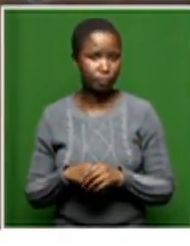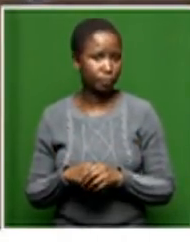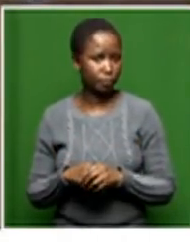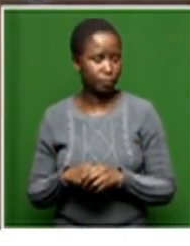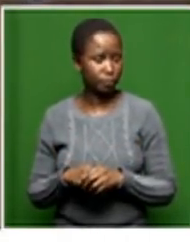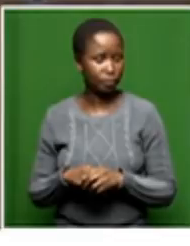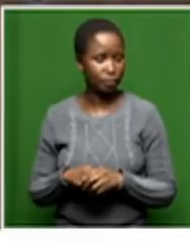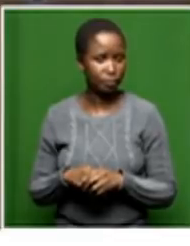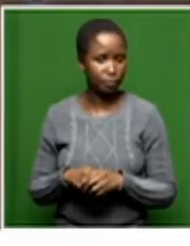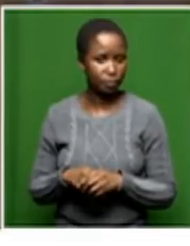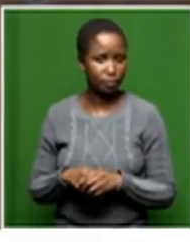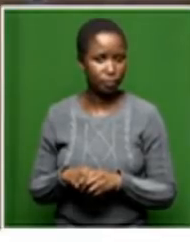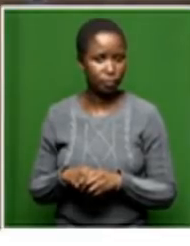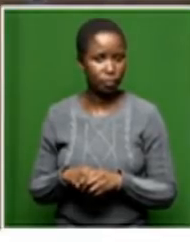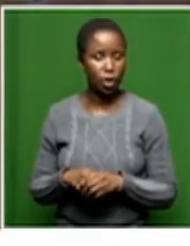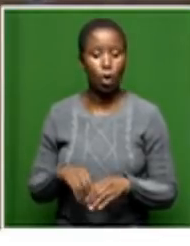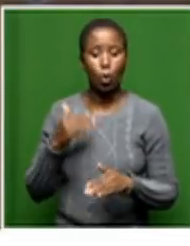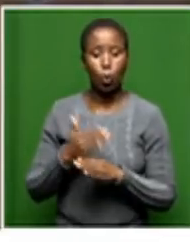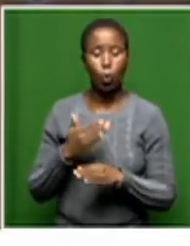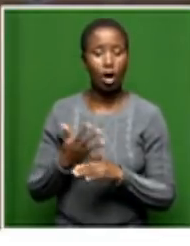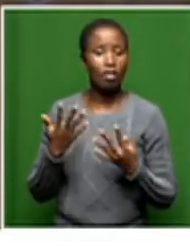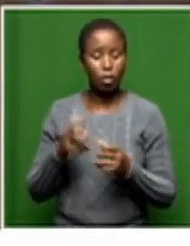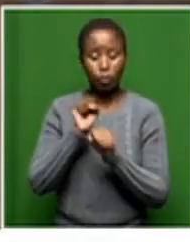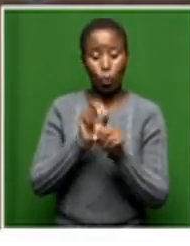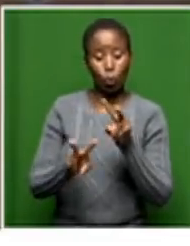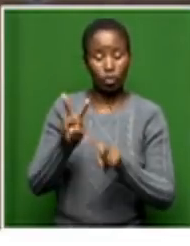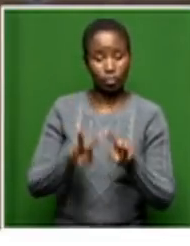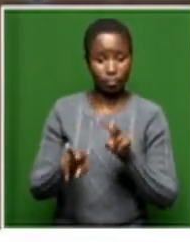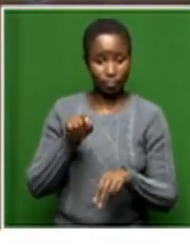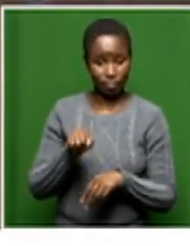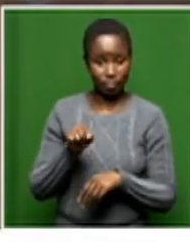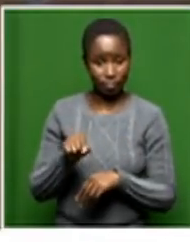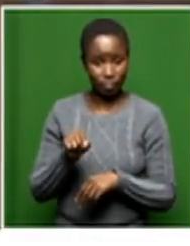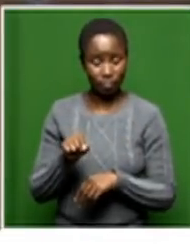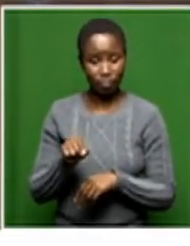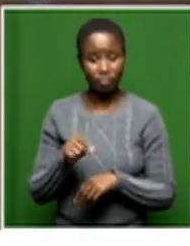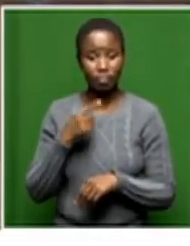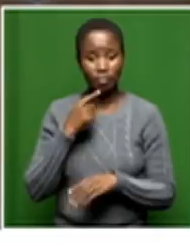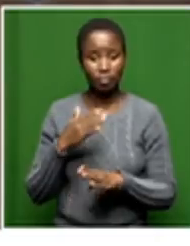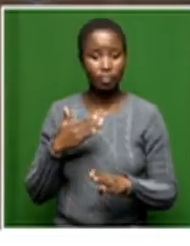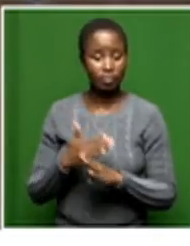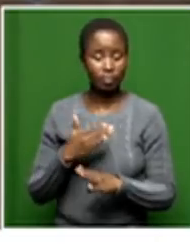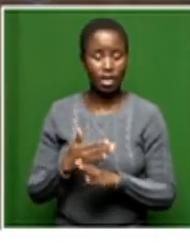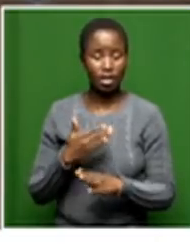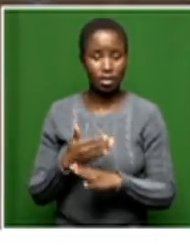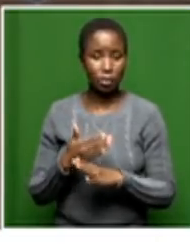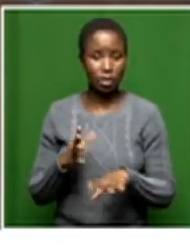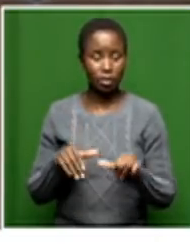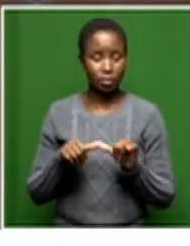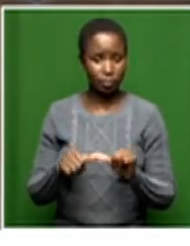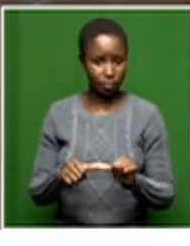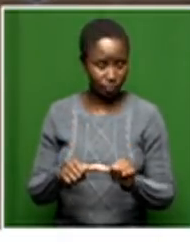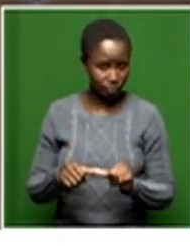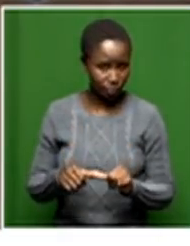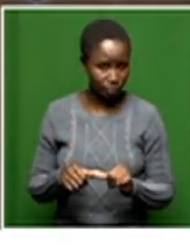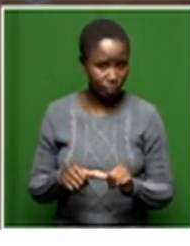the work of oversight, I've always said, it's a political function, not an administrative.